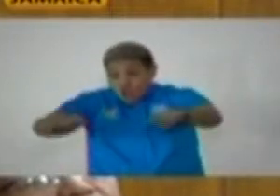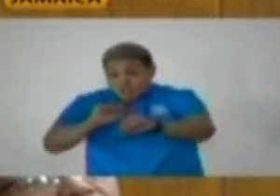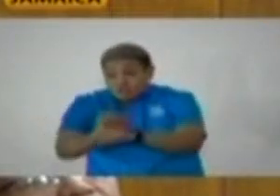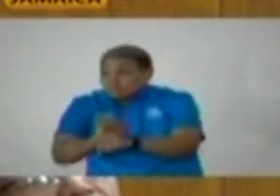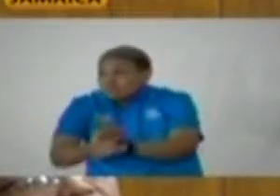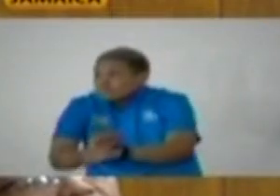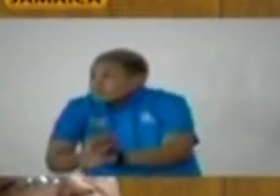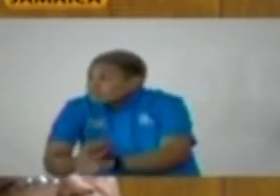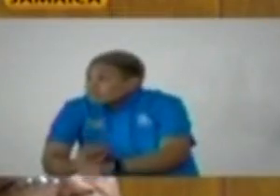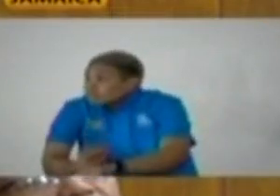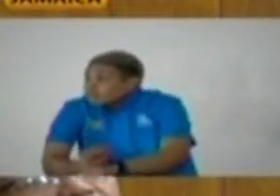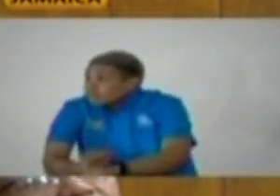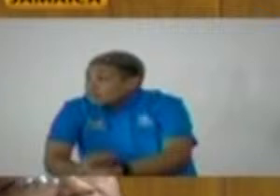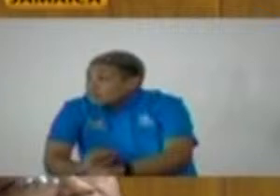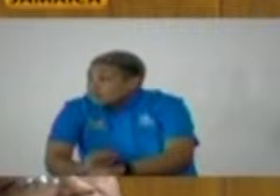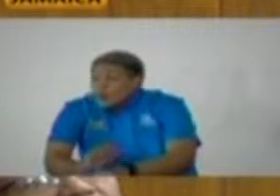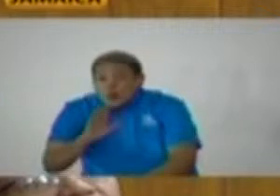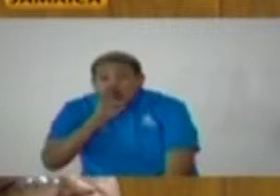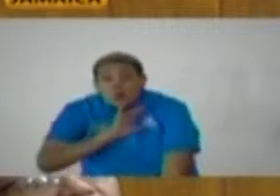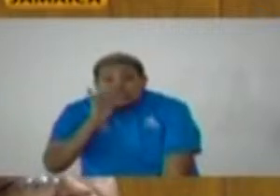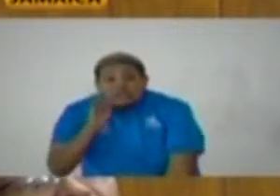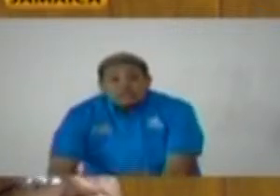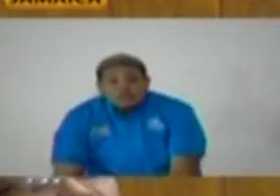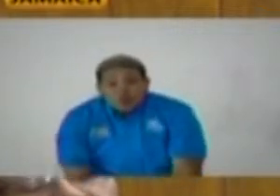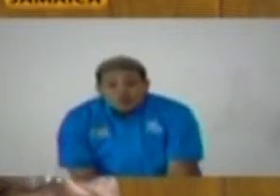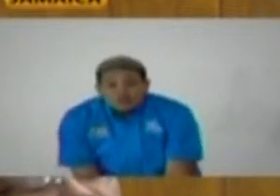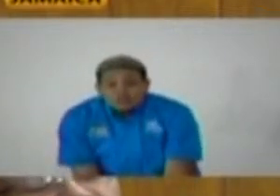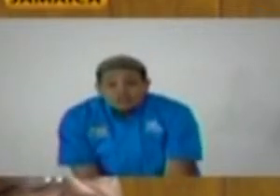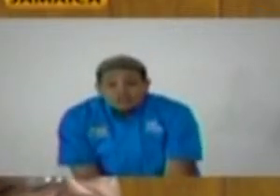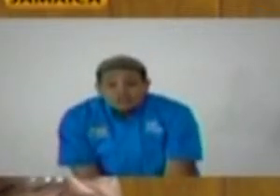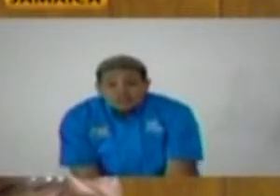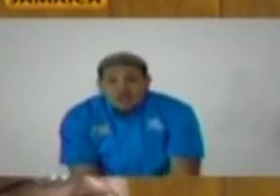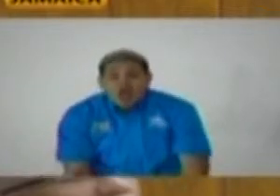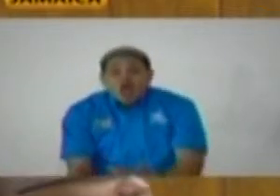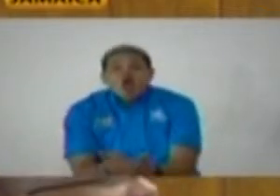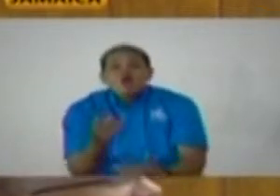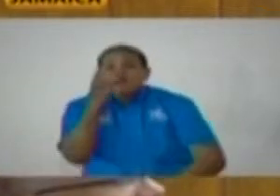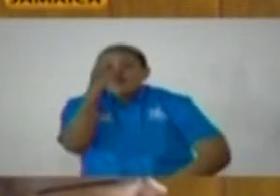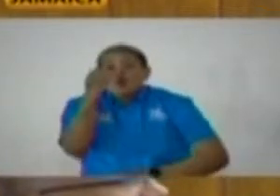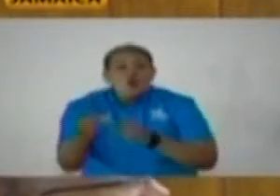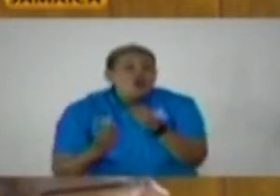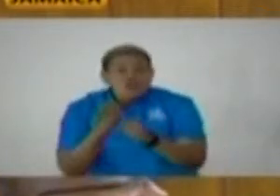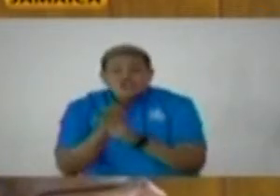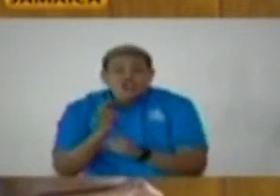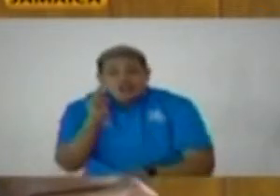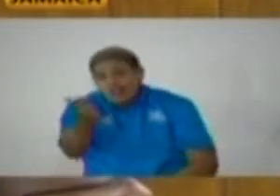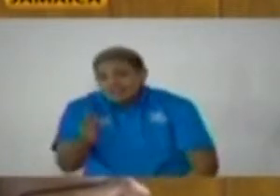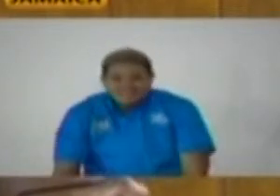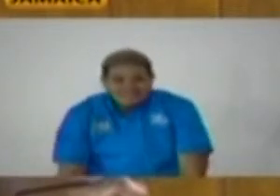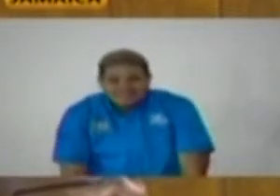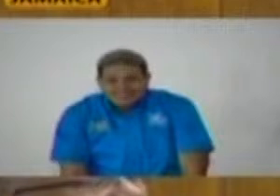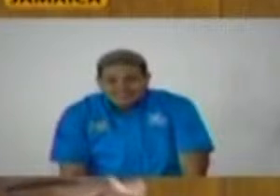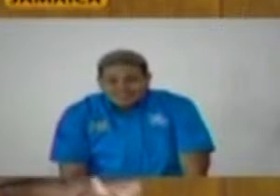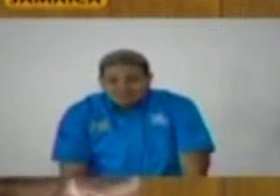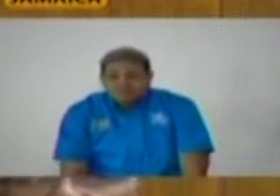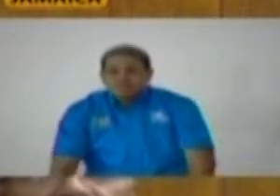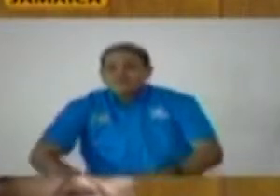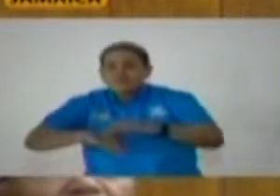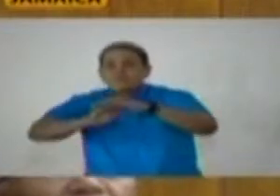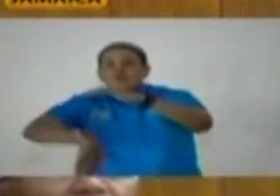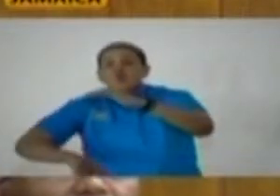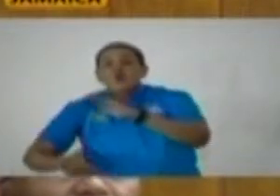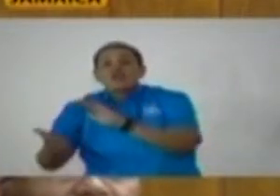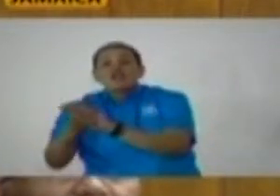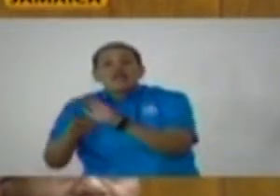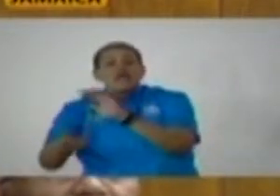working still at the old minimum wage, almost 1 year later. And below the legally